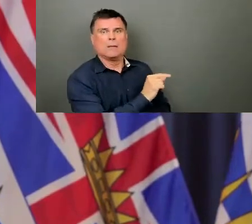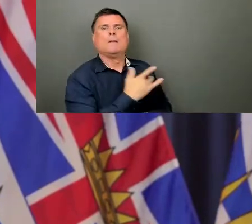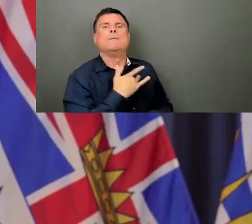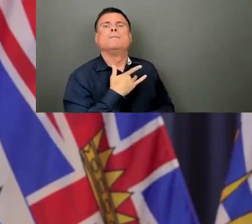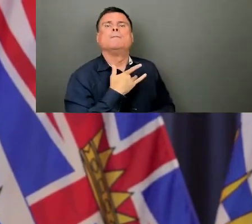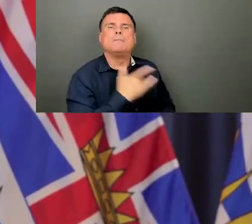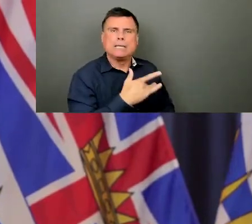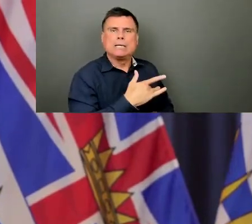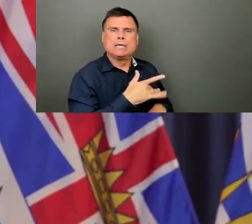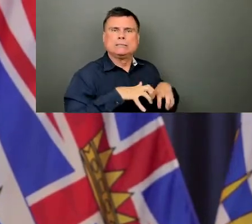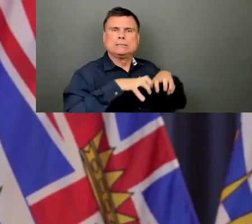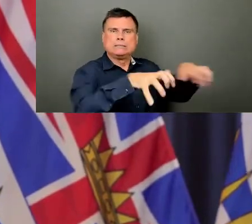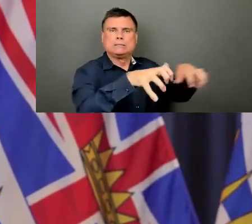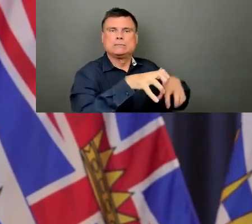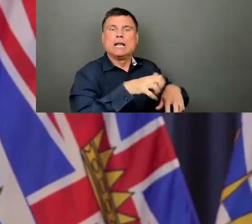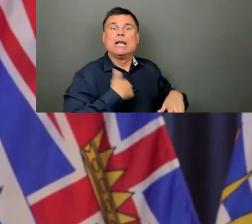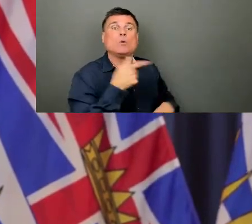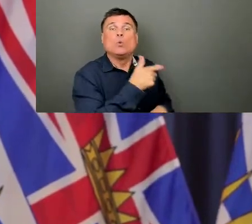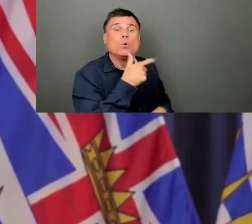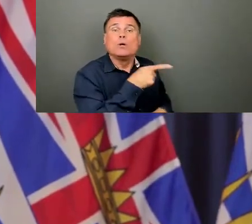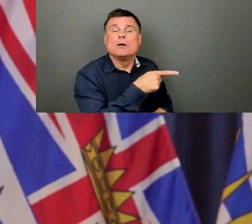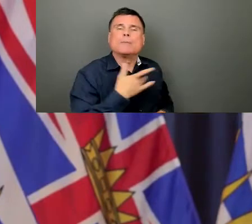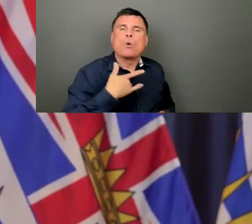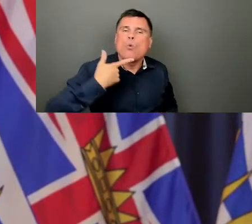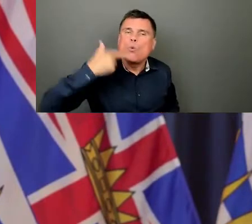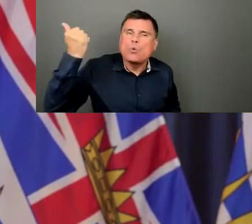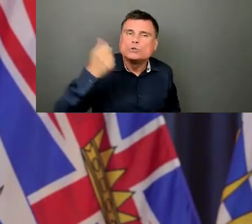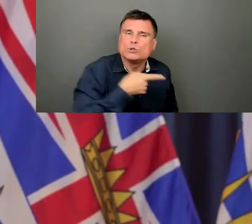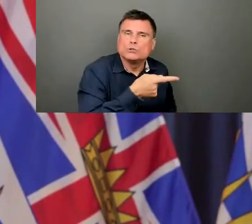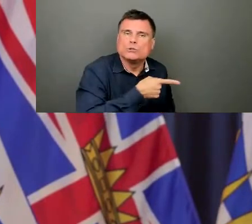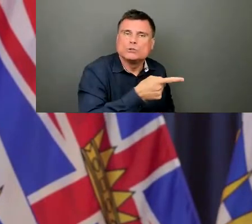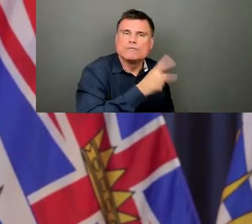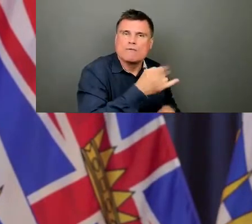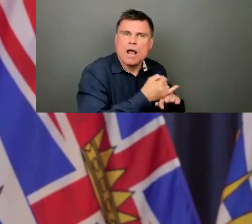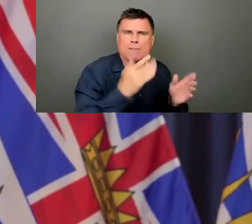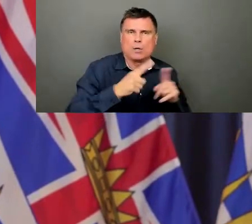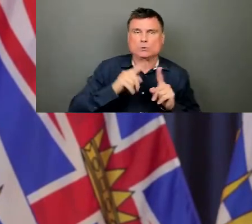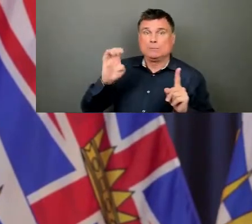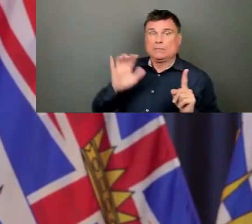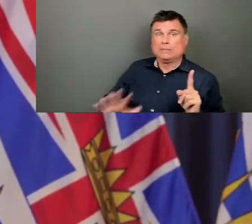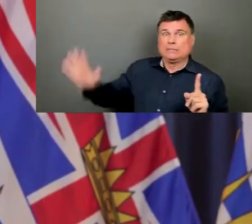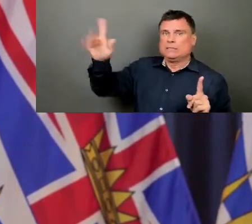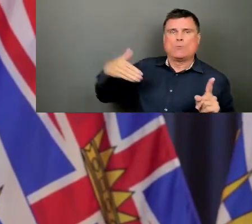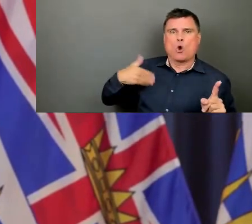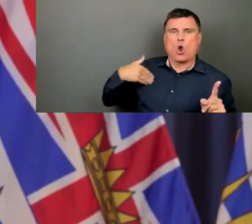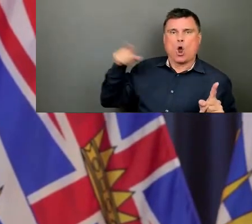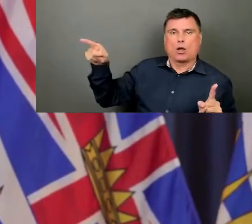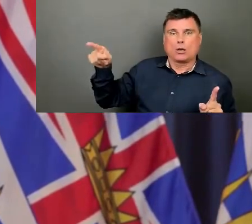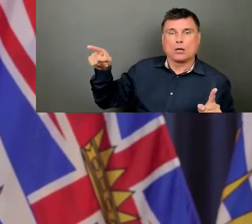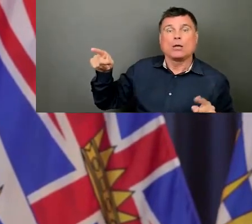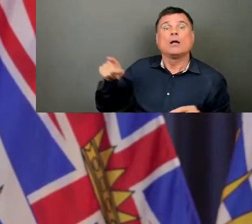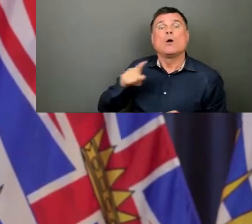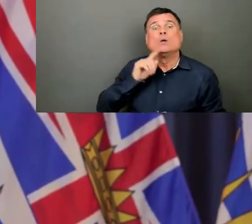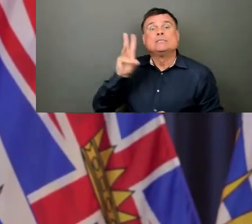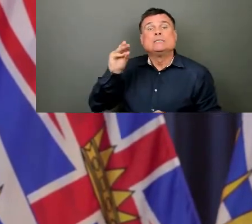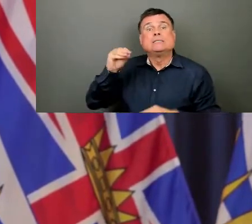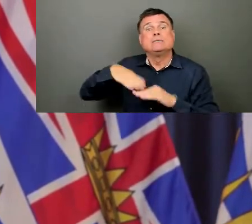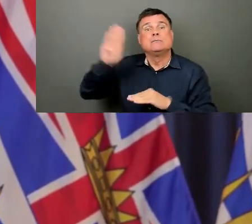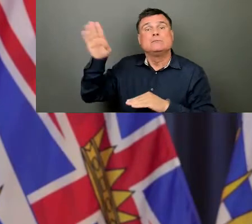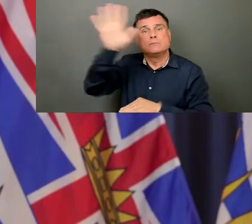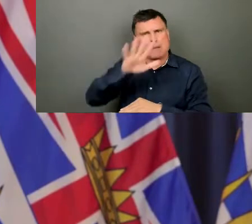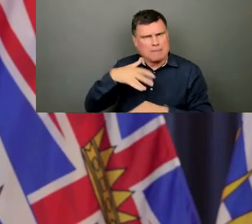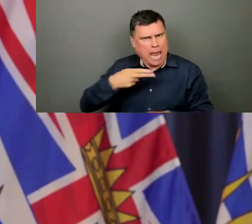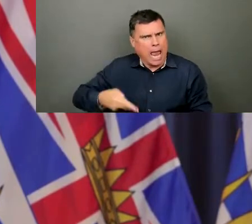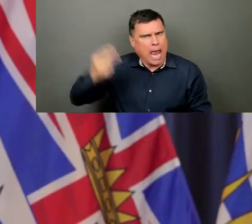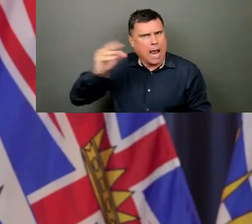overall vaccination rate. But it simply can be higher under 50 and higher in some regions of the island. So we want to make